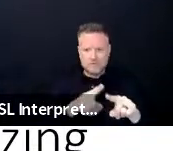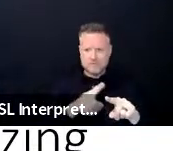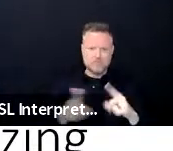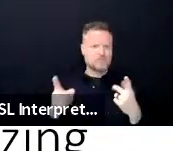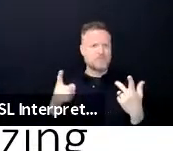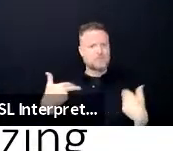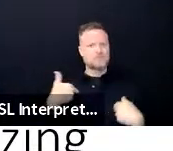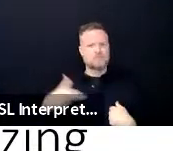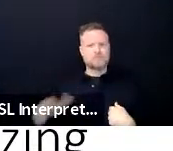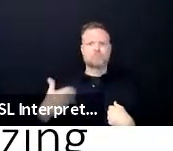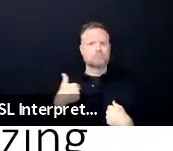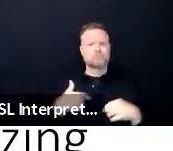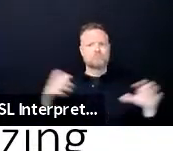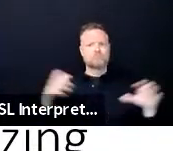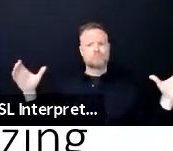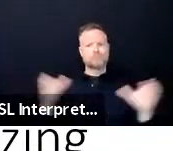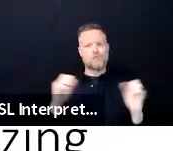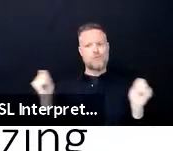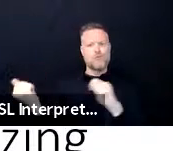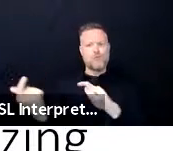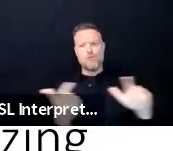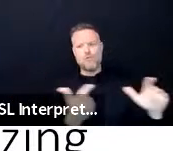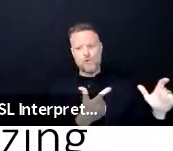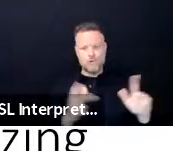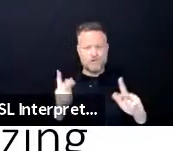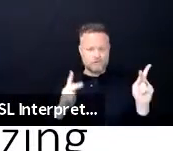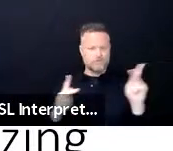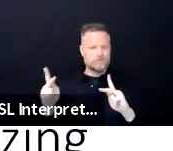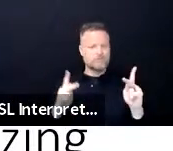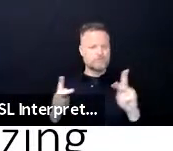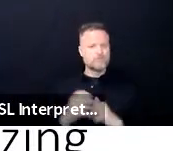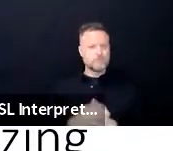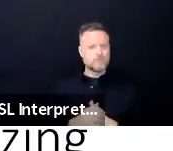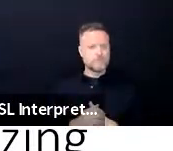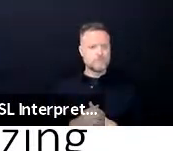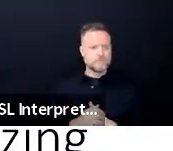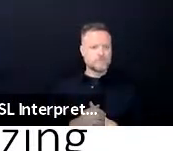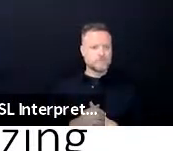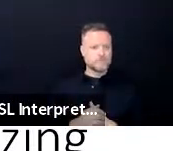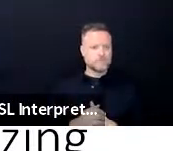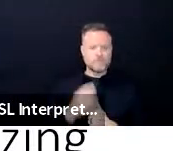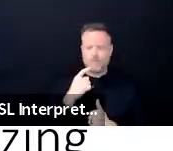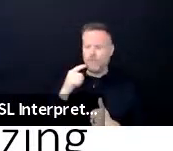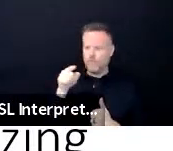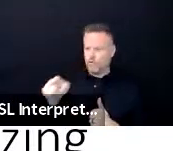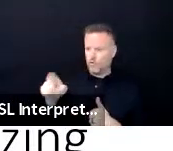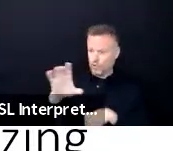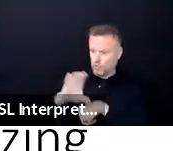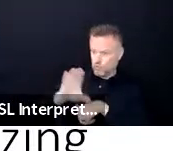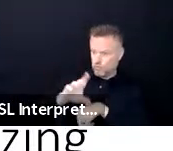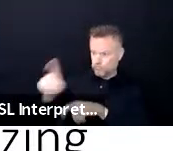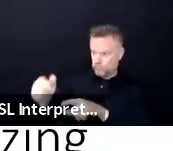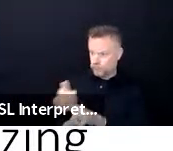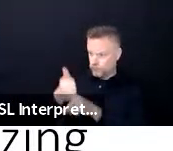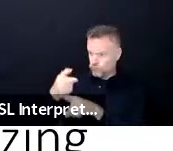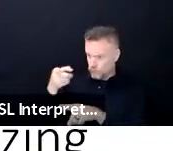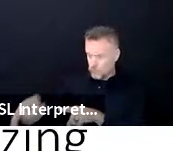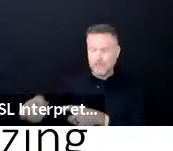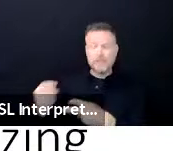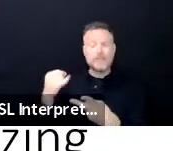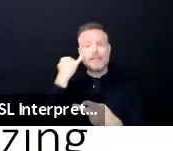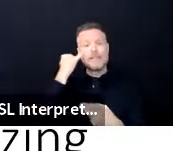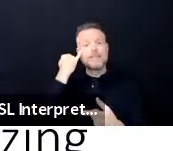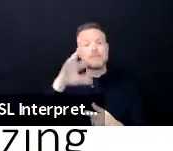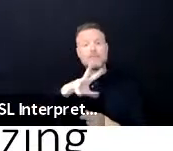we included populations where they were most impacted. That was in the African American community.